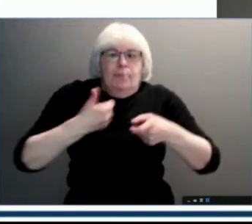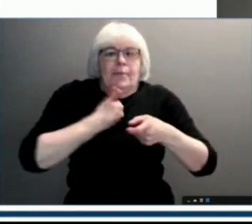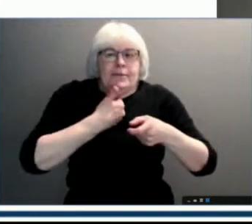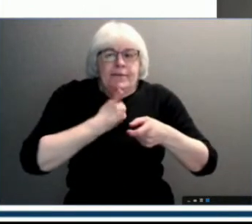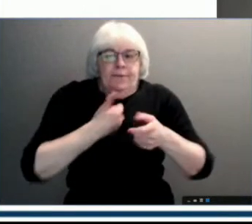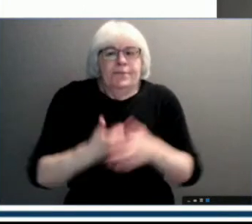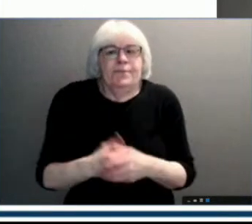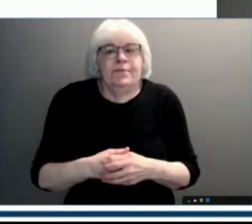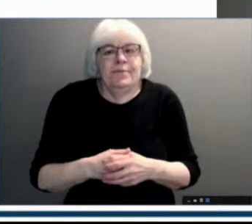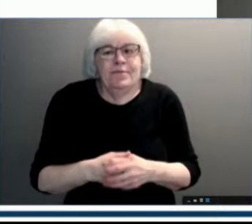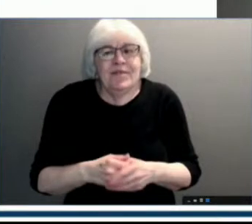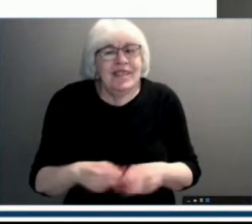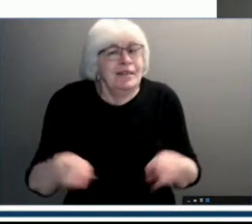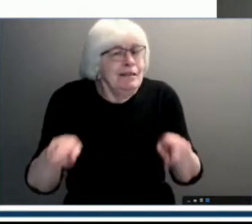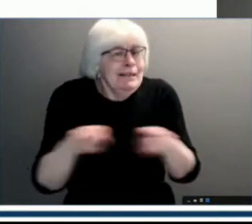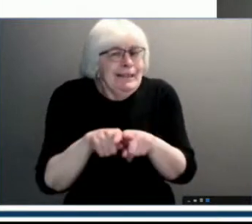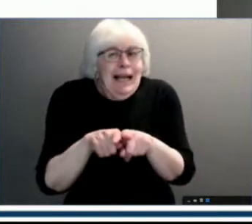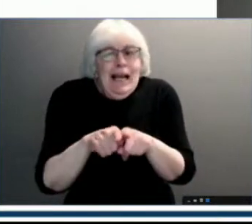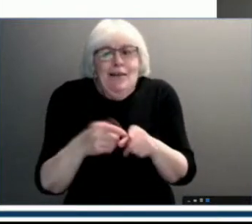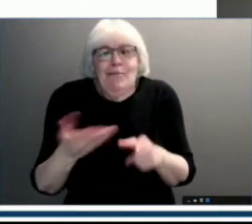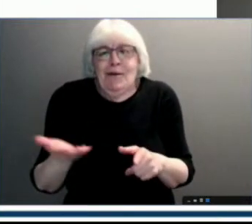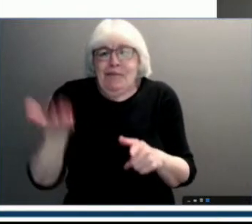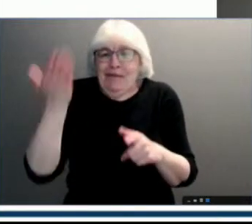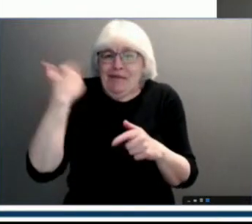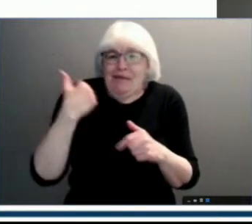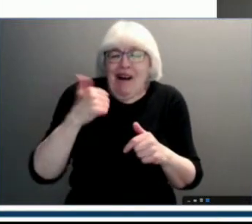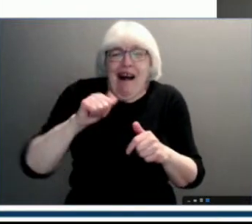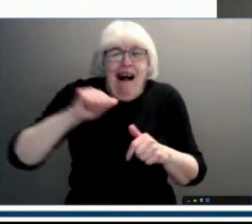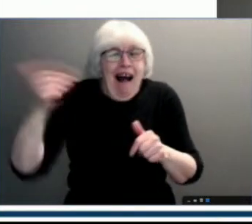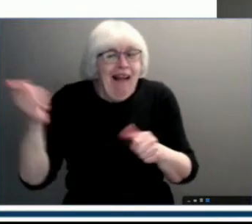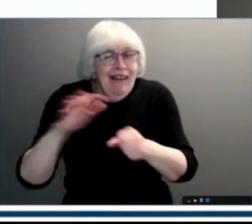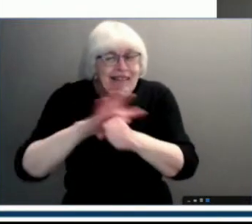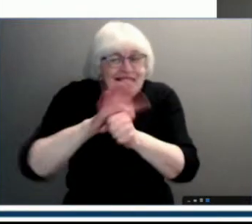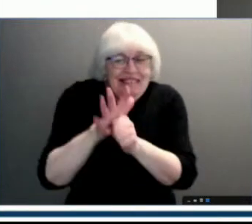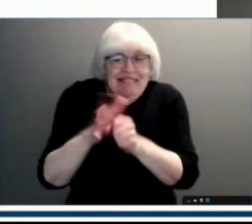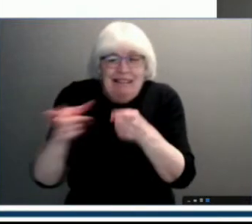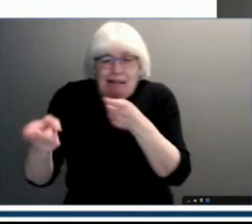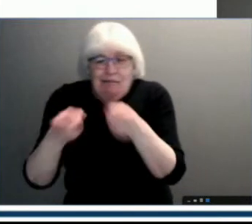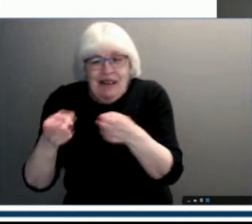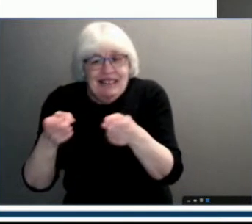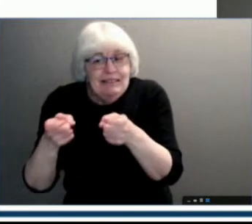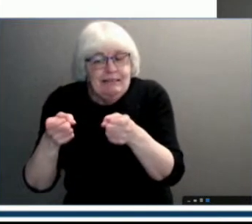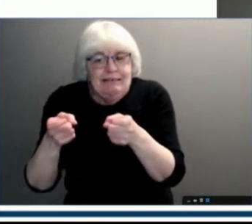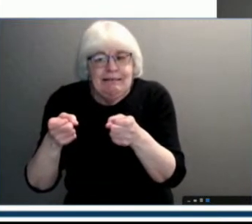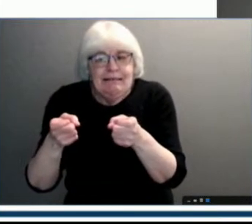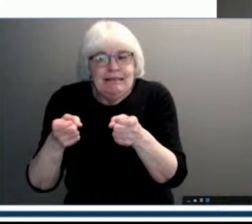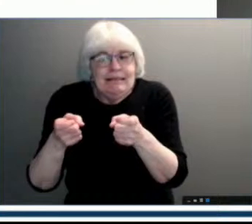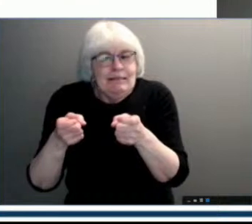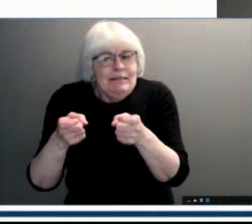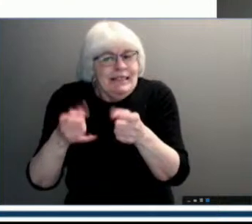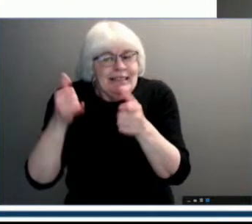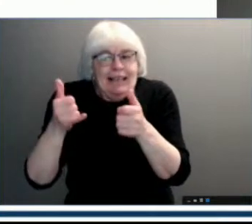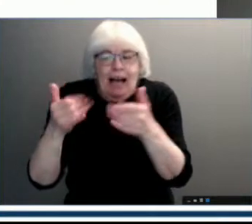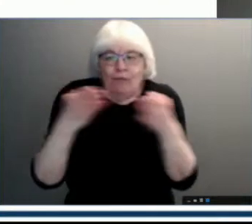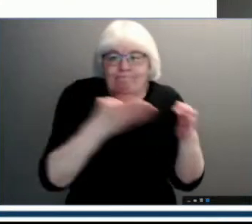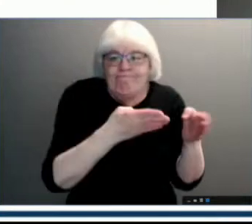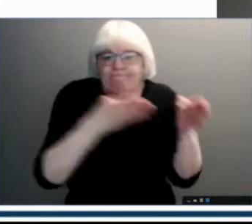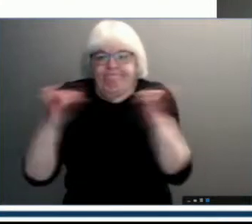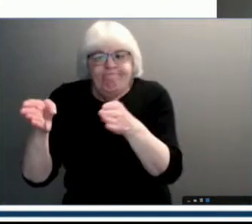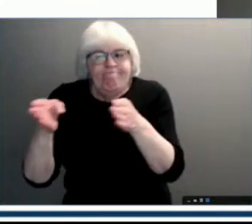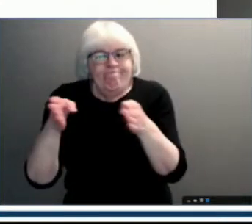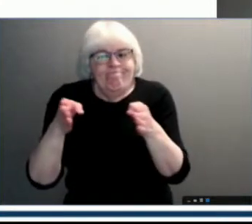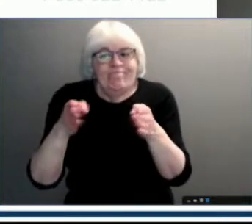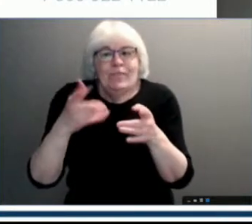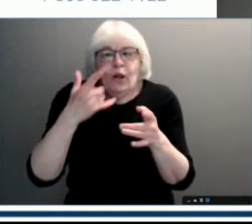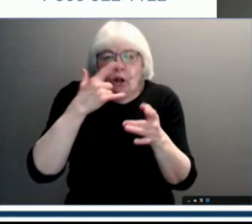before the Omicron variant. In fact, I hope we don't need to, because that means we're moving closer to really living with COVID-19